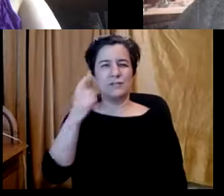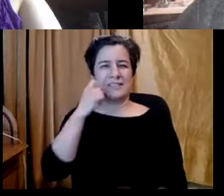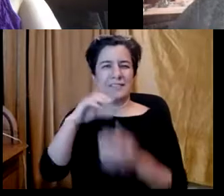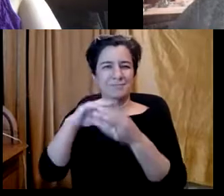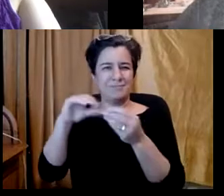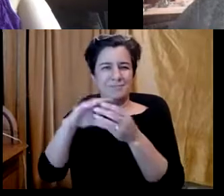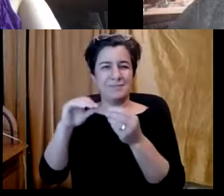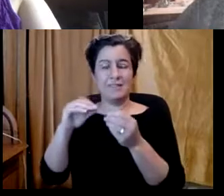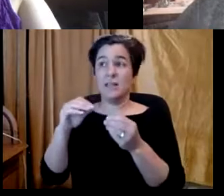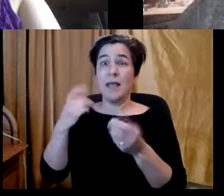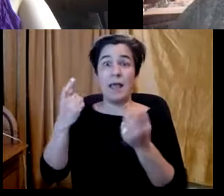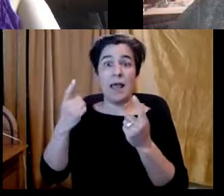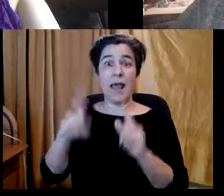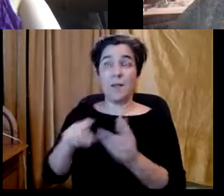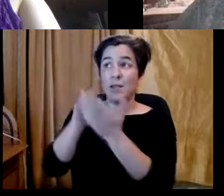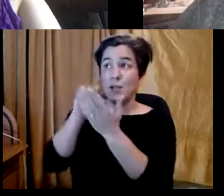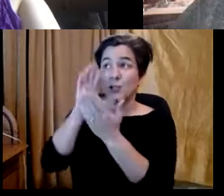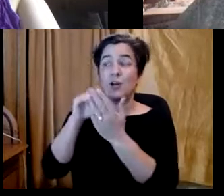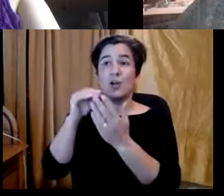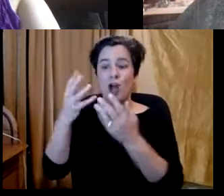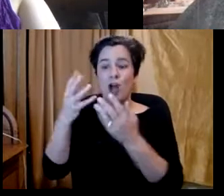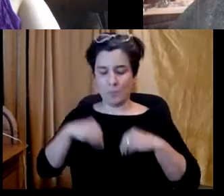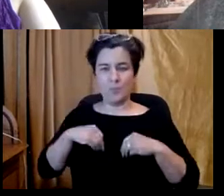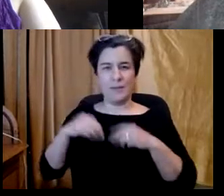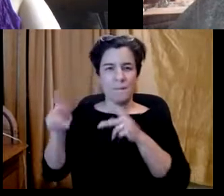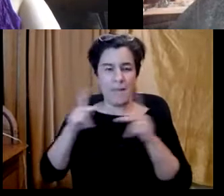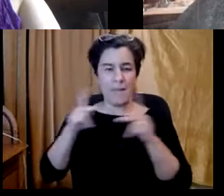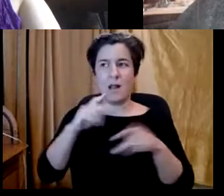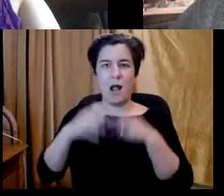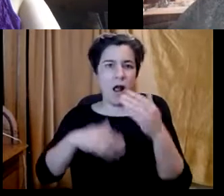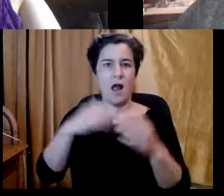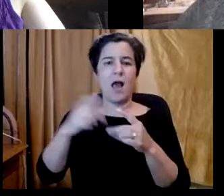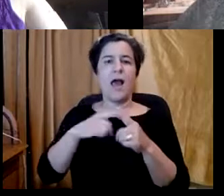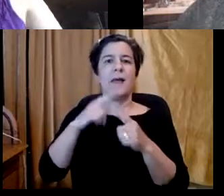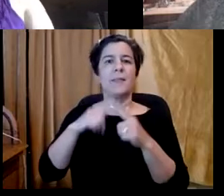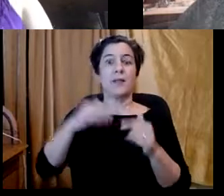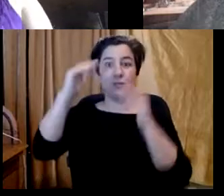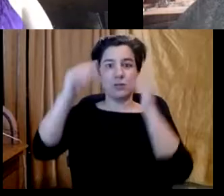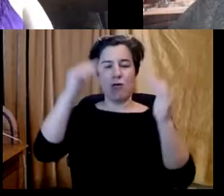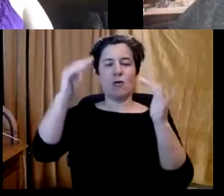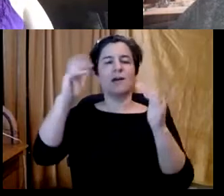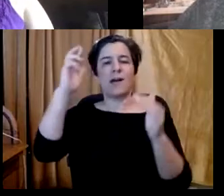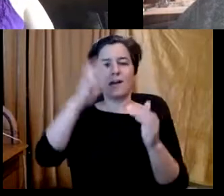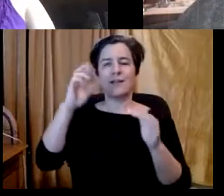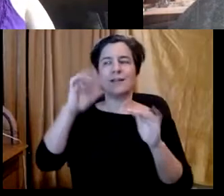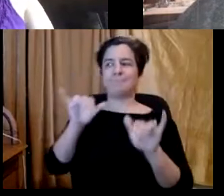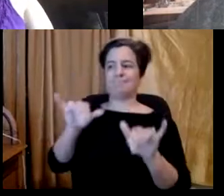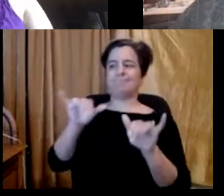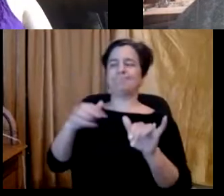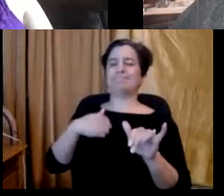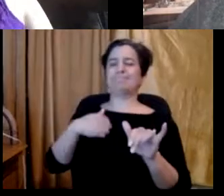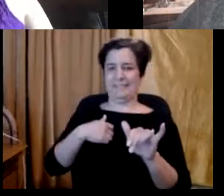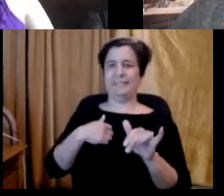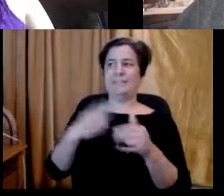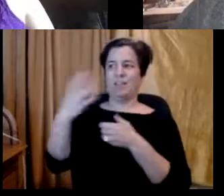So in my journey of learning and whatnot, I had looked to see what my ex would have been like as a parent. And